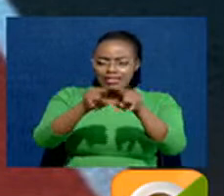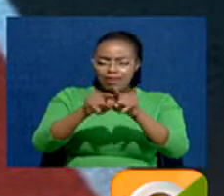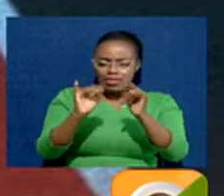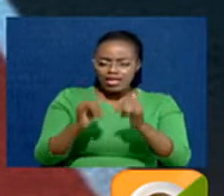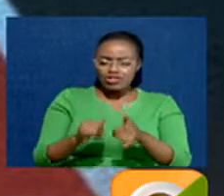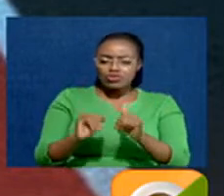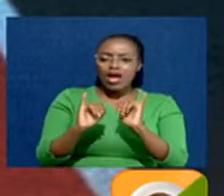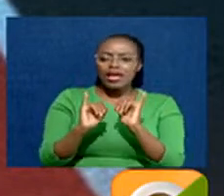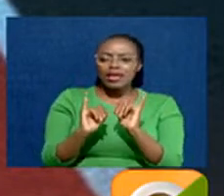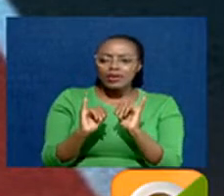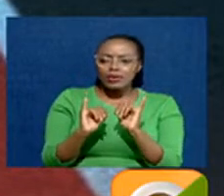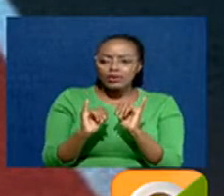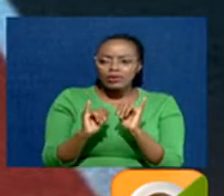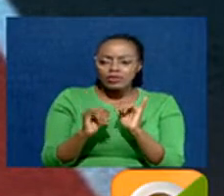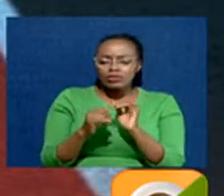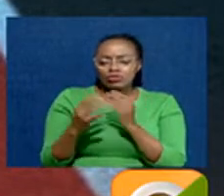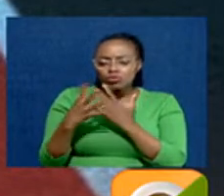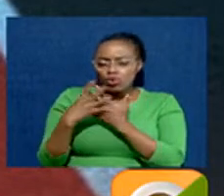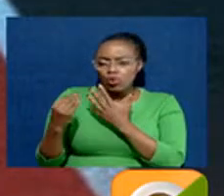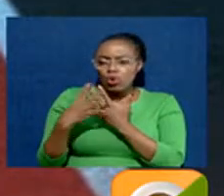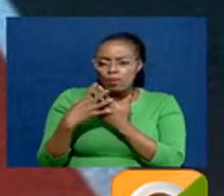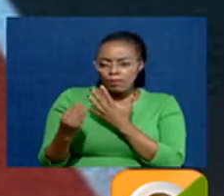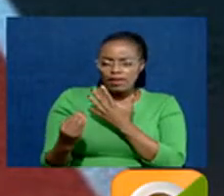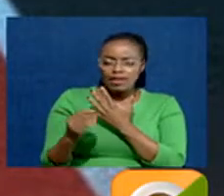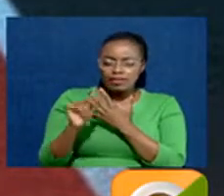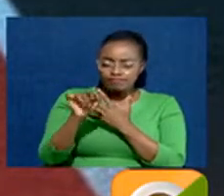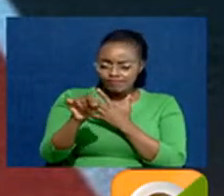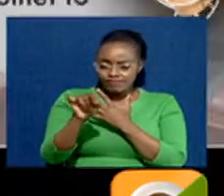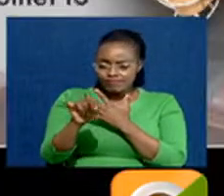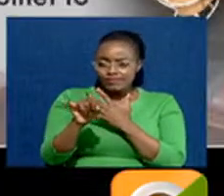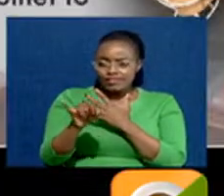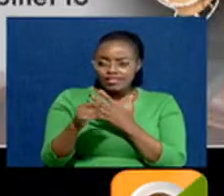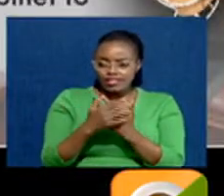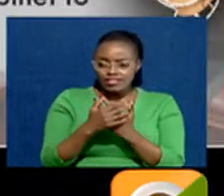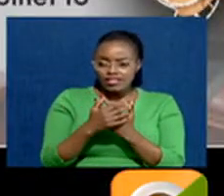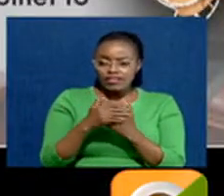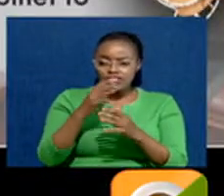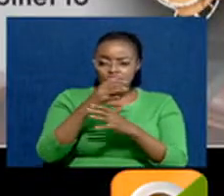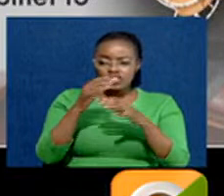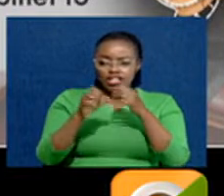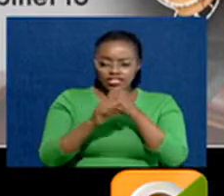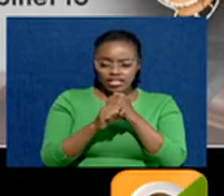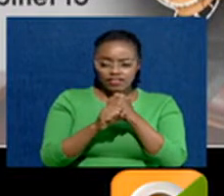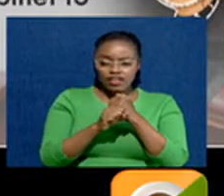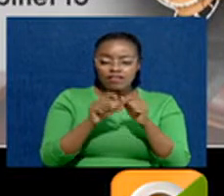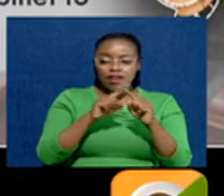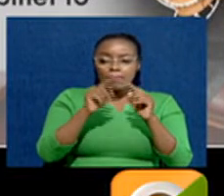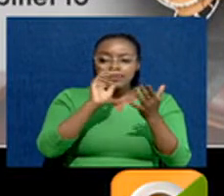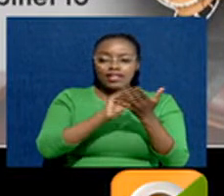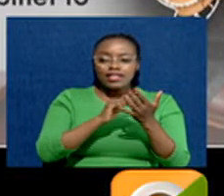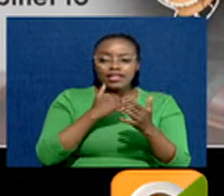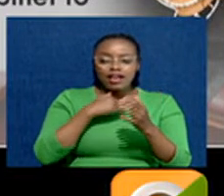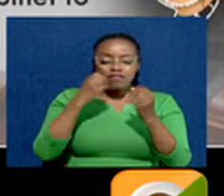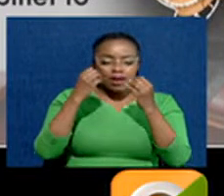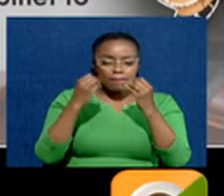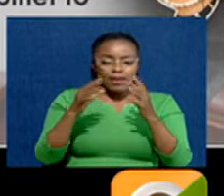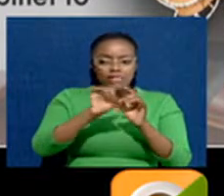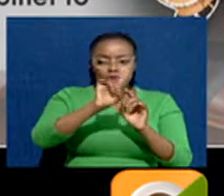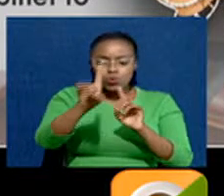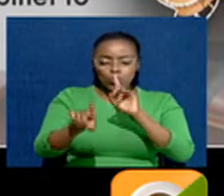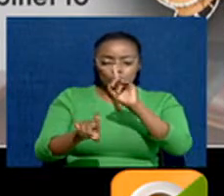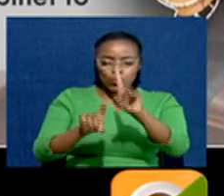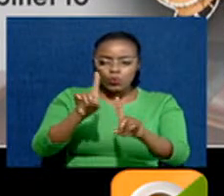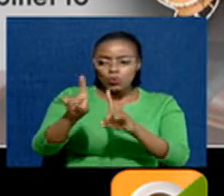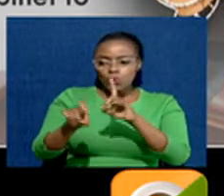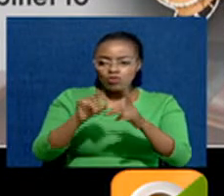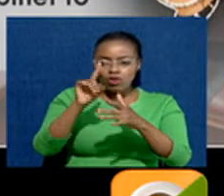to mirror that kind of structure. But again, there are many questions as